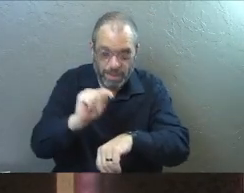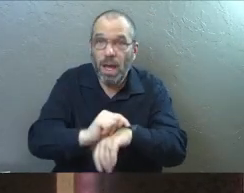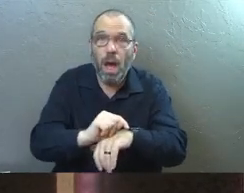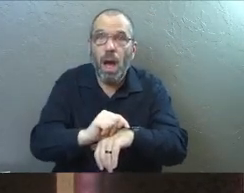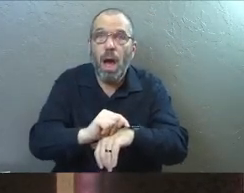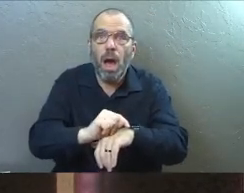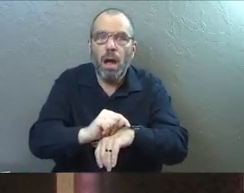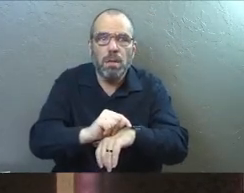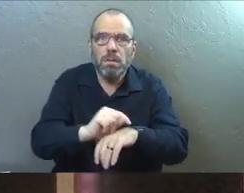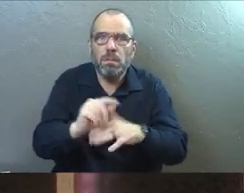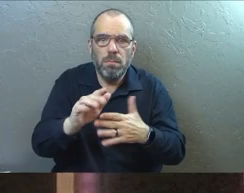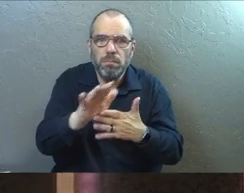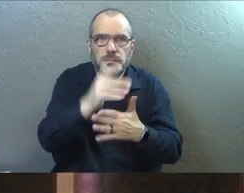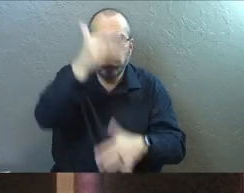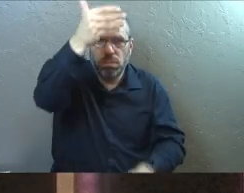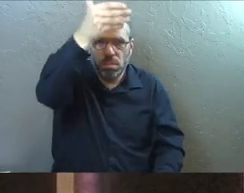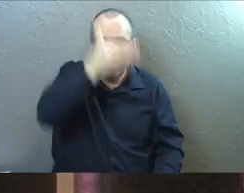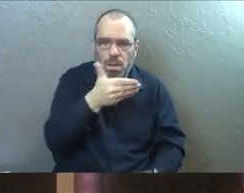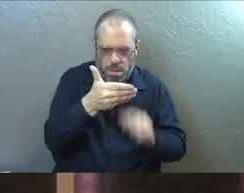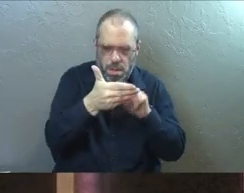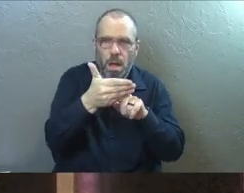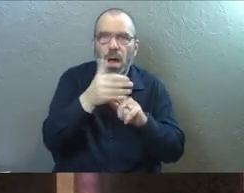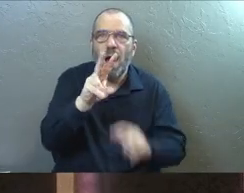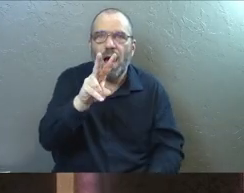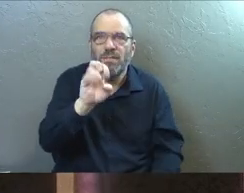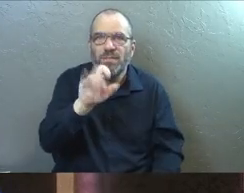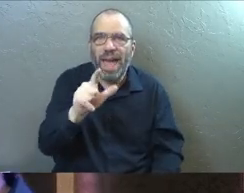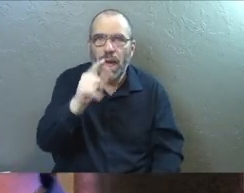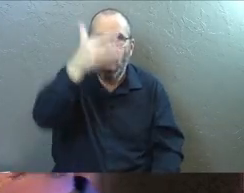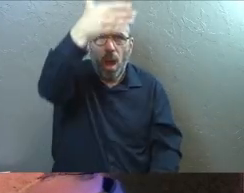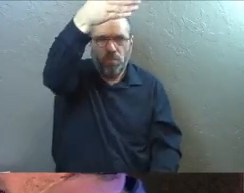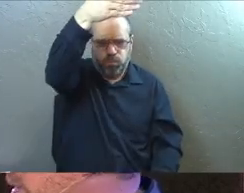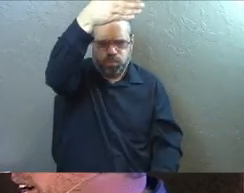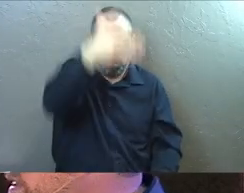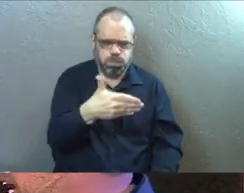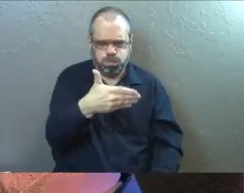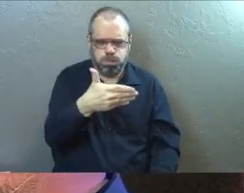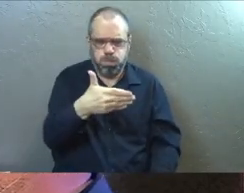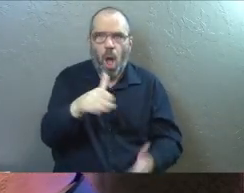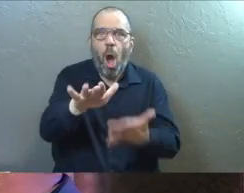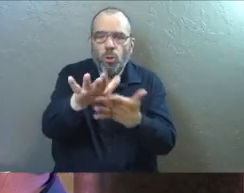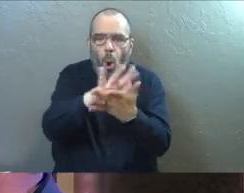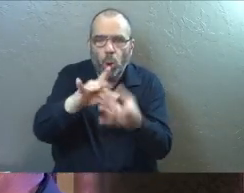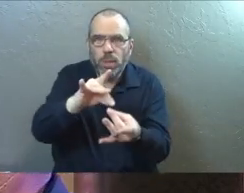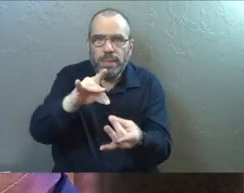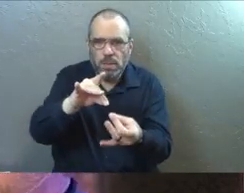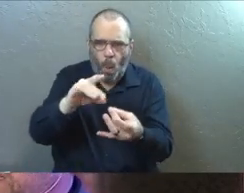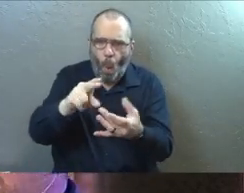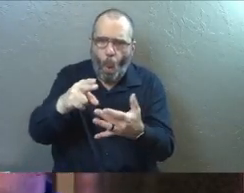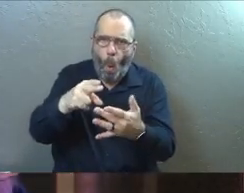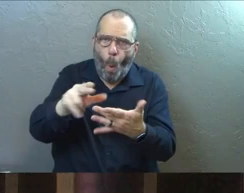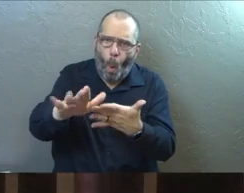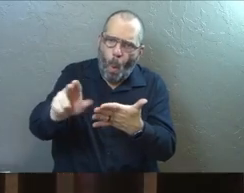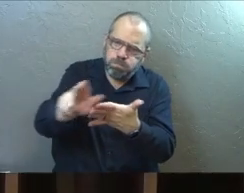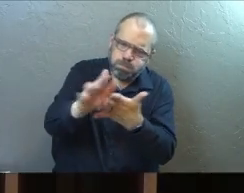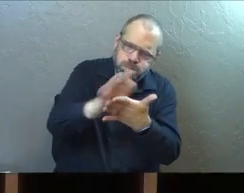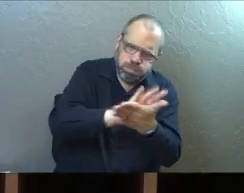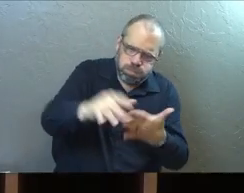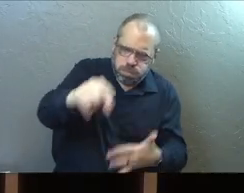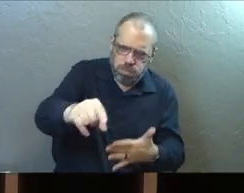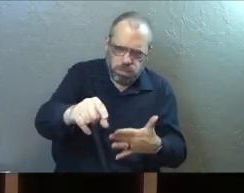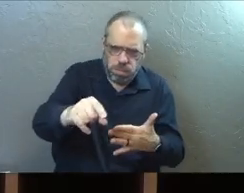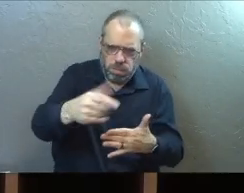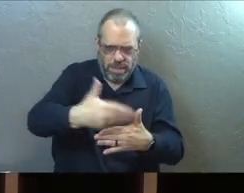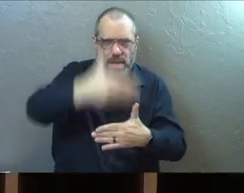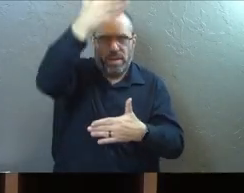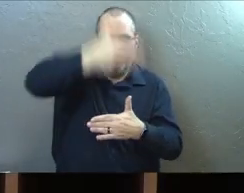put in front of the Holy of Holies? A veil. A veil has to go up. It's not a friendly